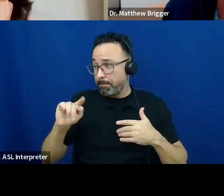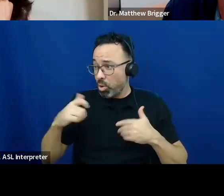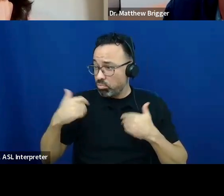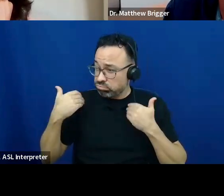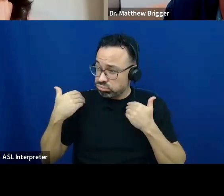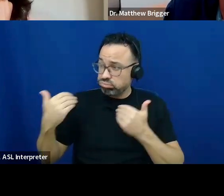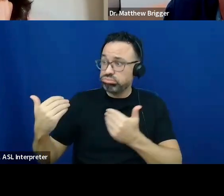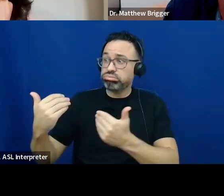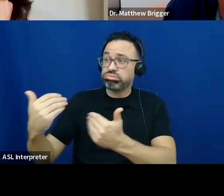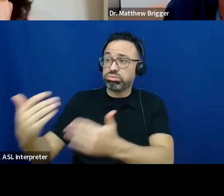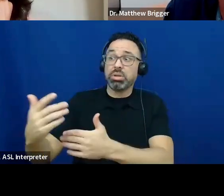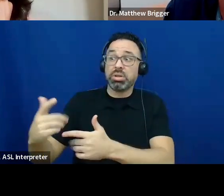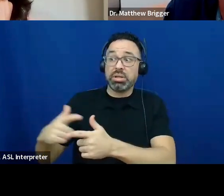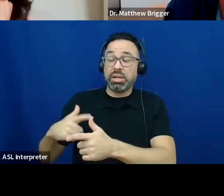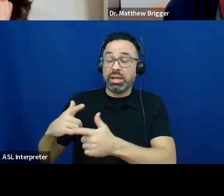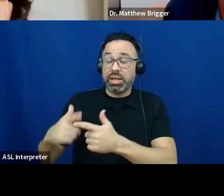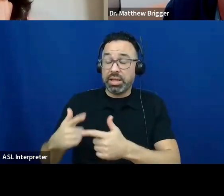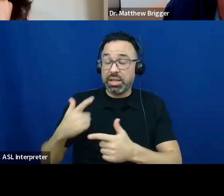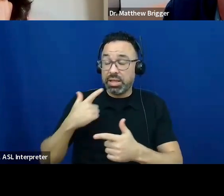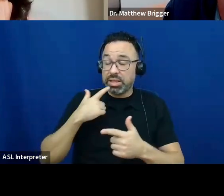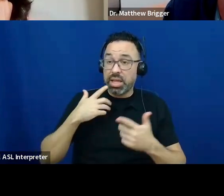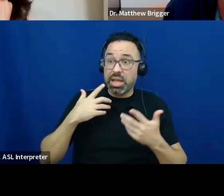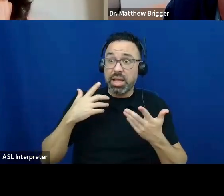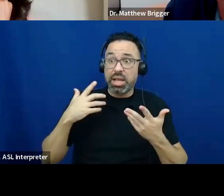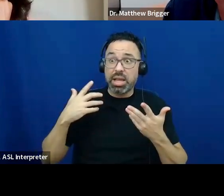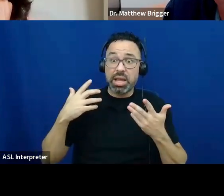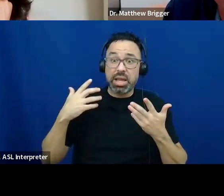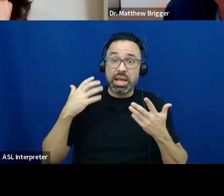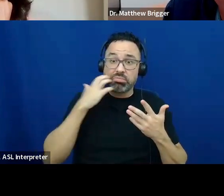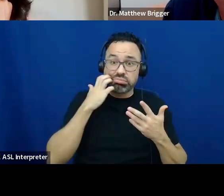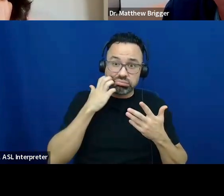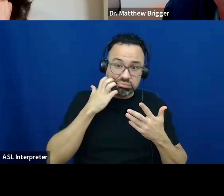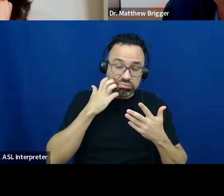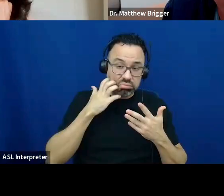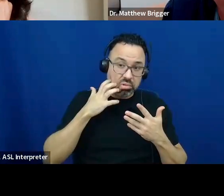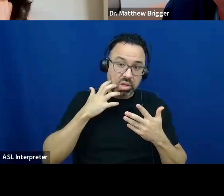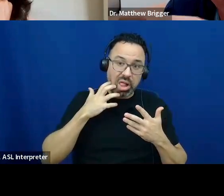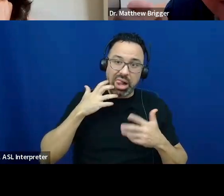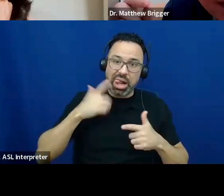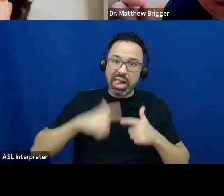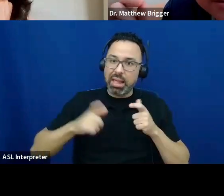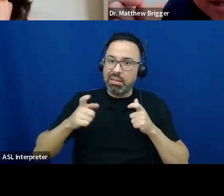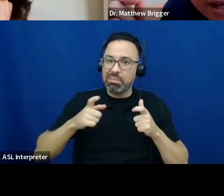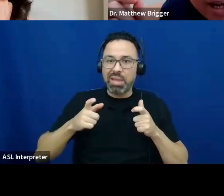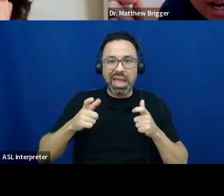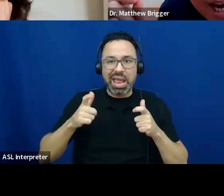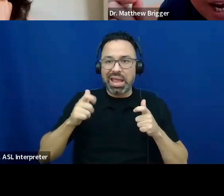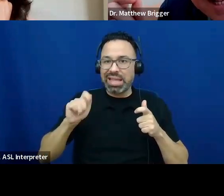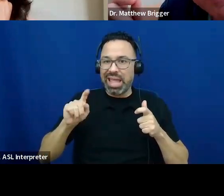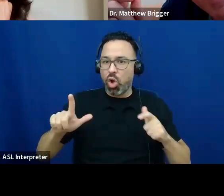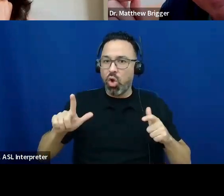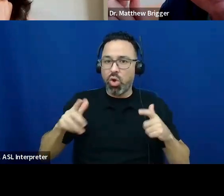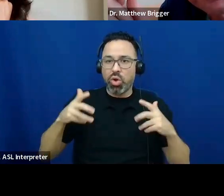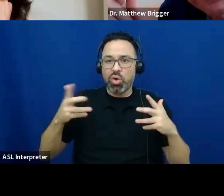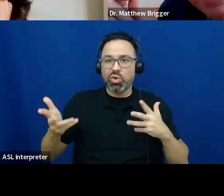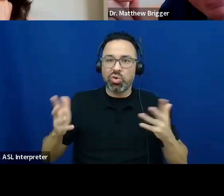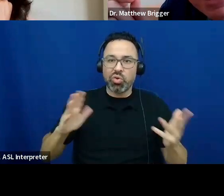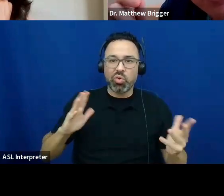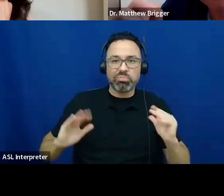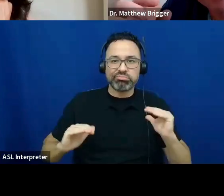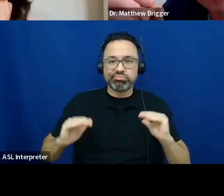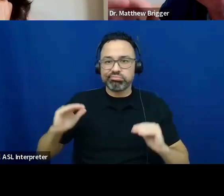and run into a situation where the secretions become so thick that they're hard to manage. And so it's